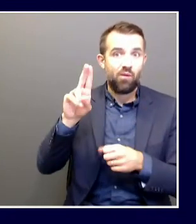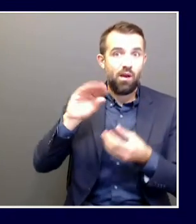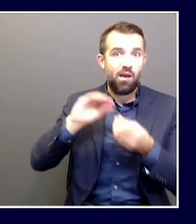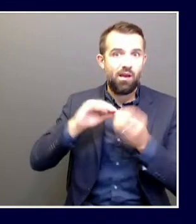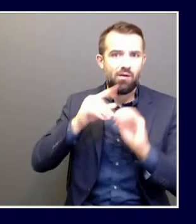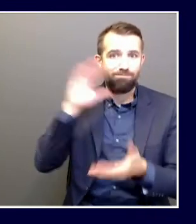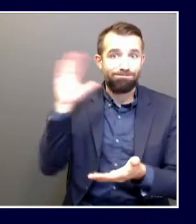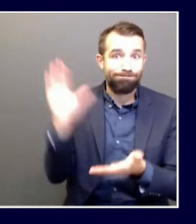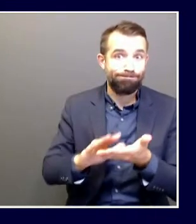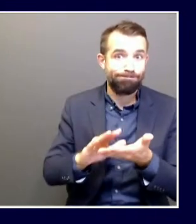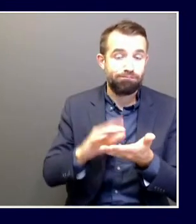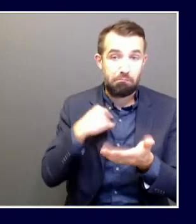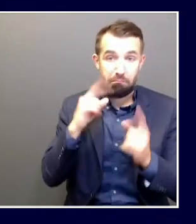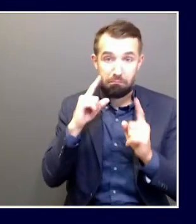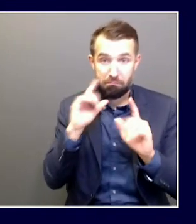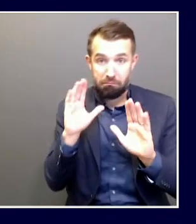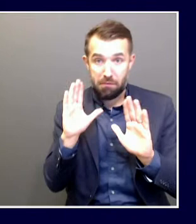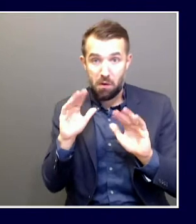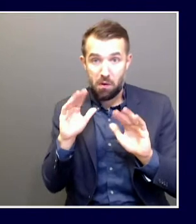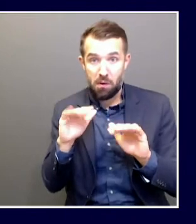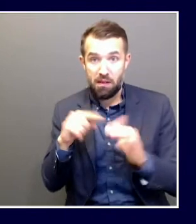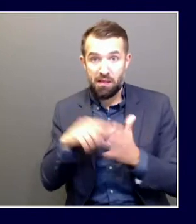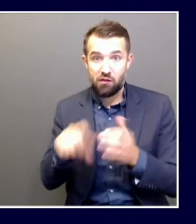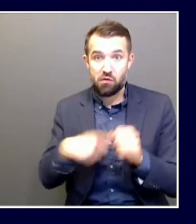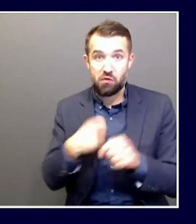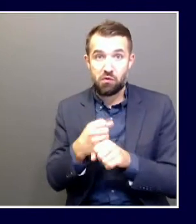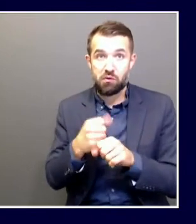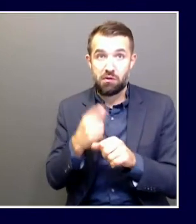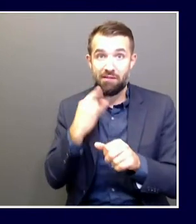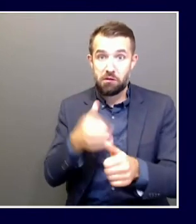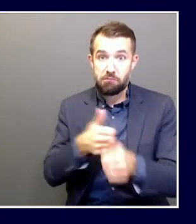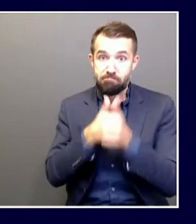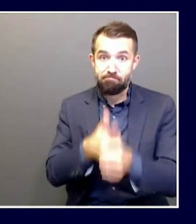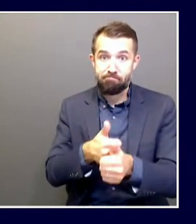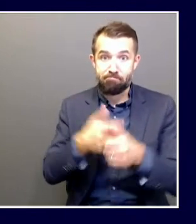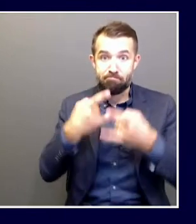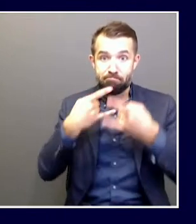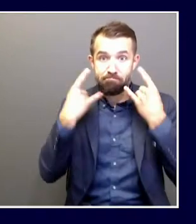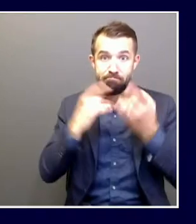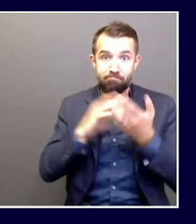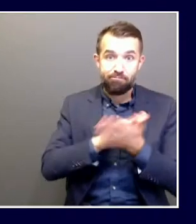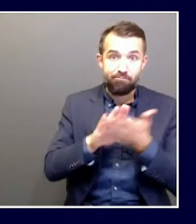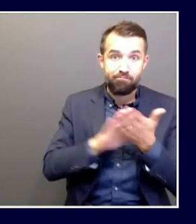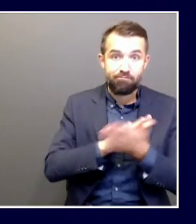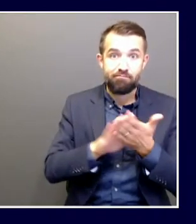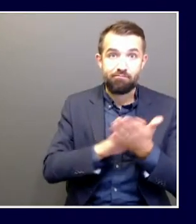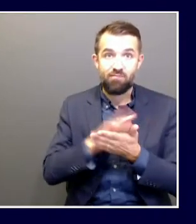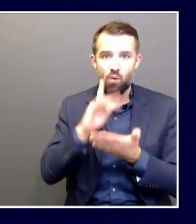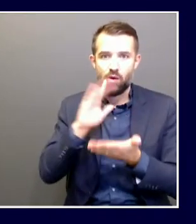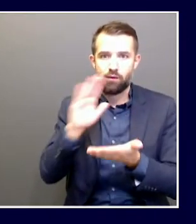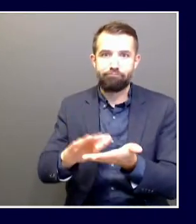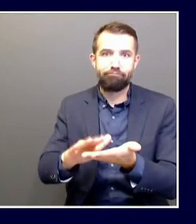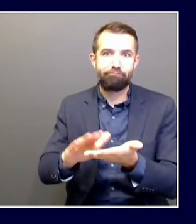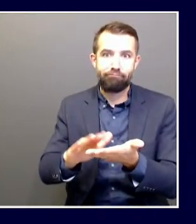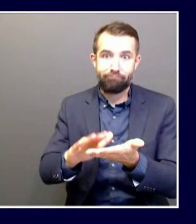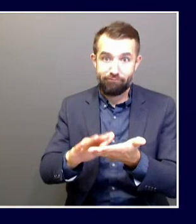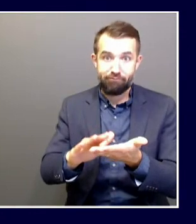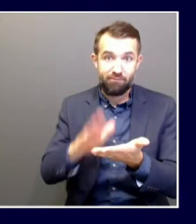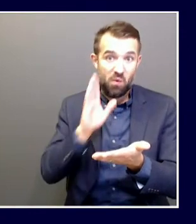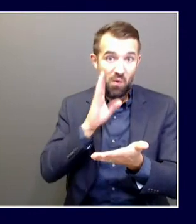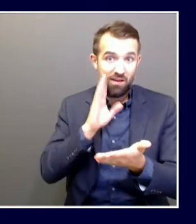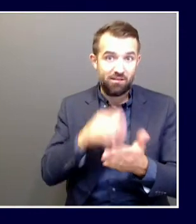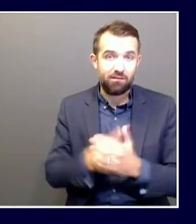And we're hopeful that people following these measures as we continue to work through our population, including our youngest children who are not